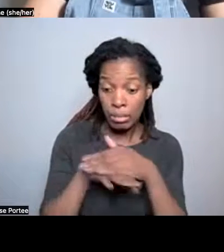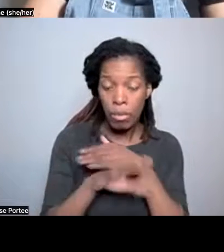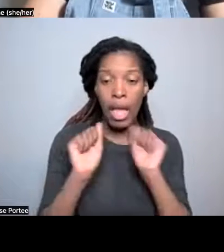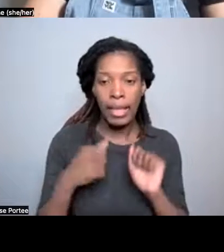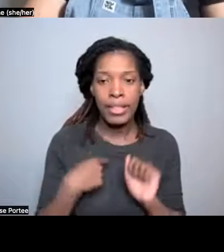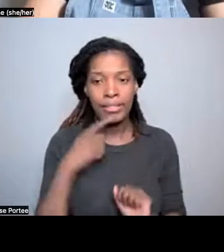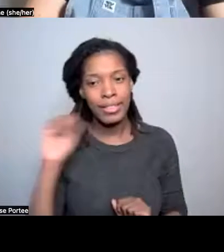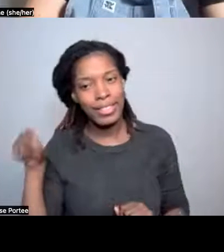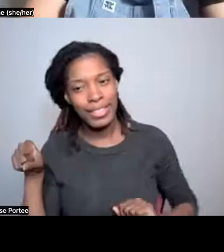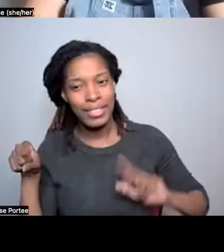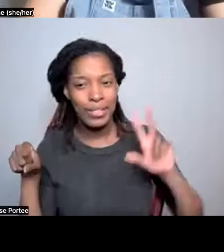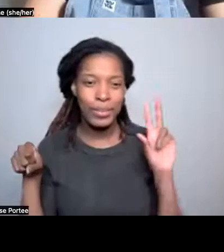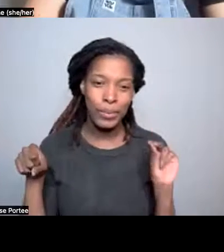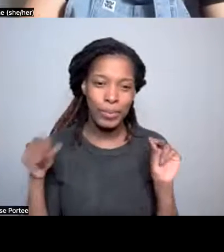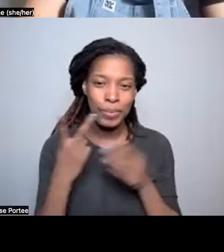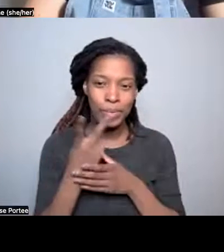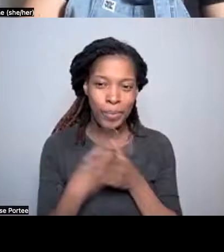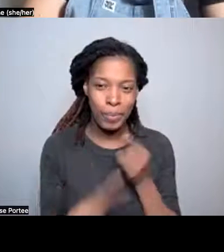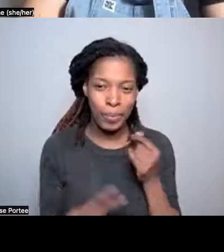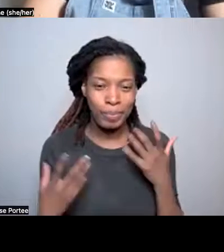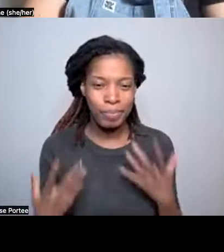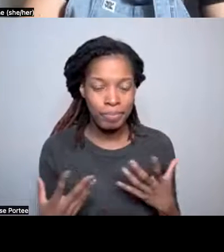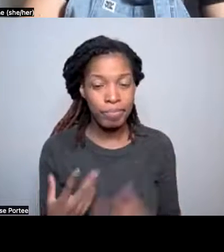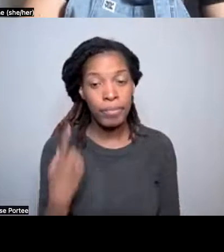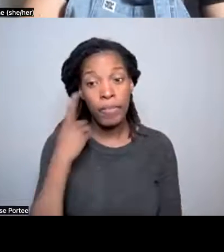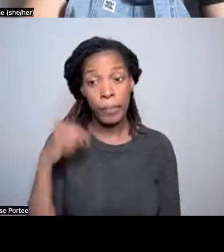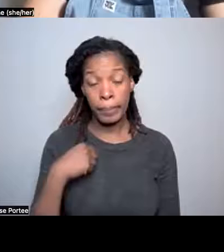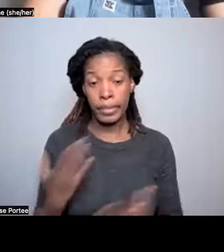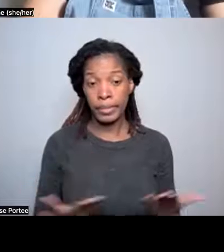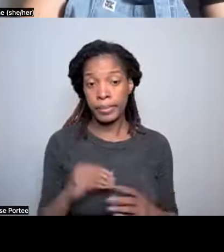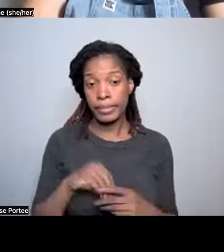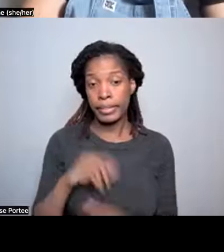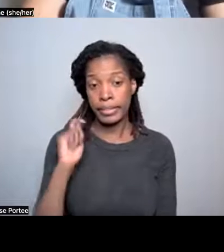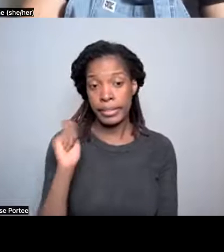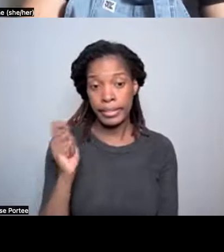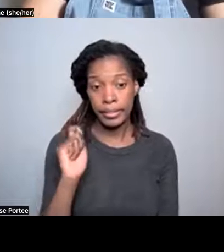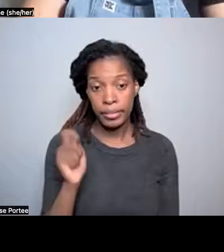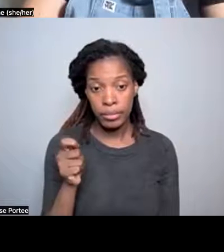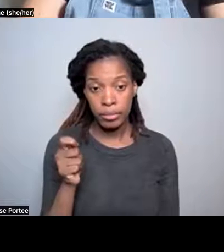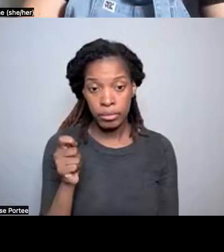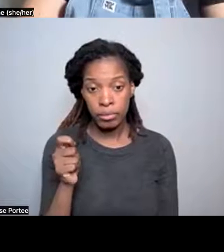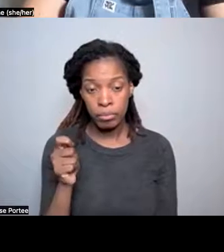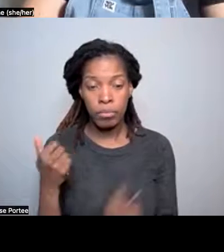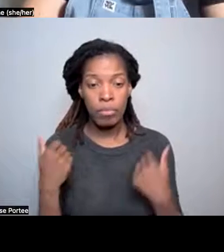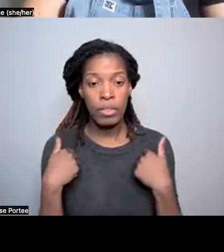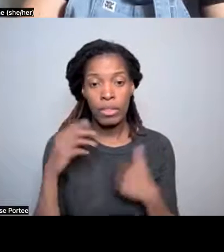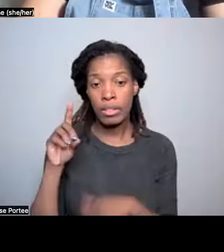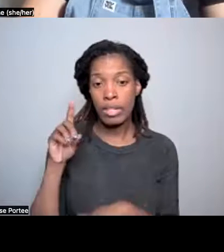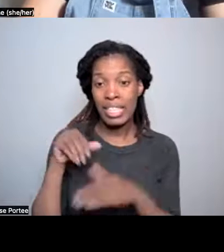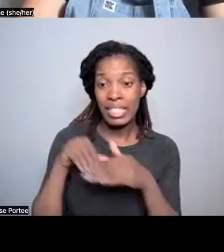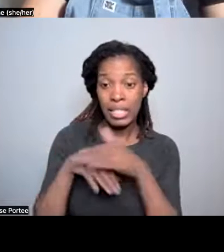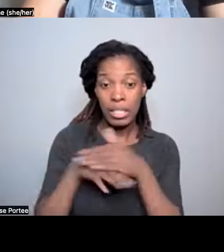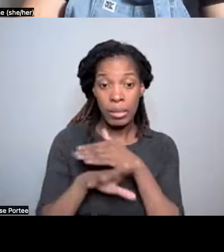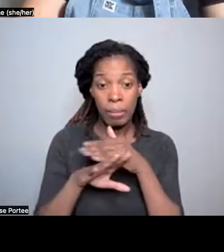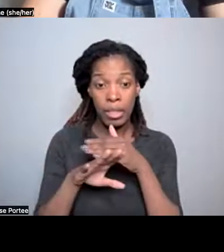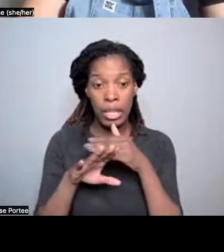no. Why? For me, in Kenya, the accessibility factor is not,